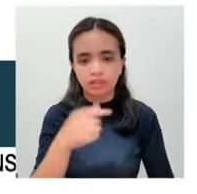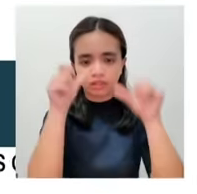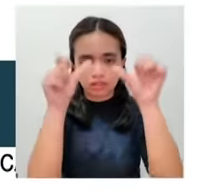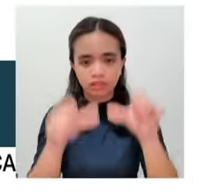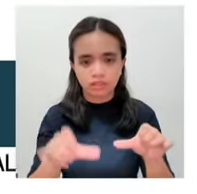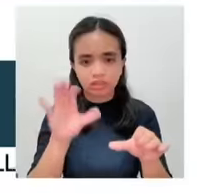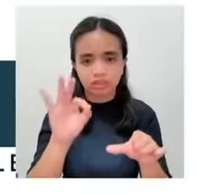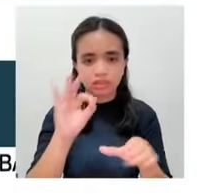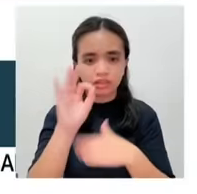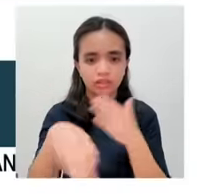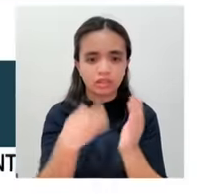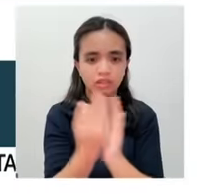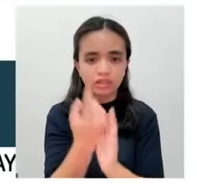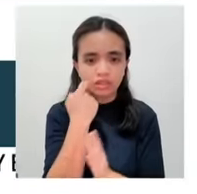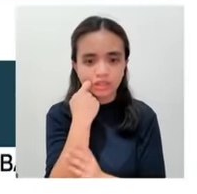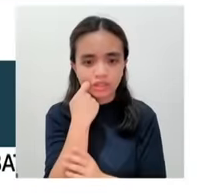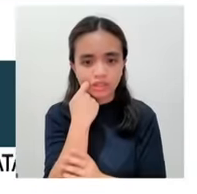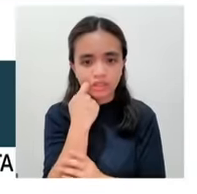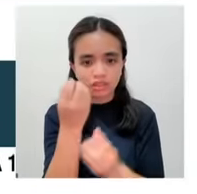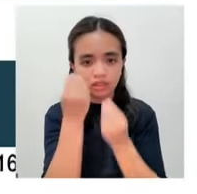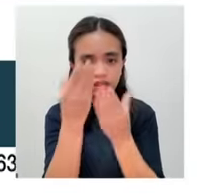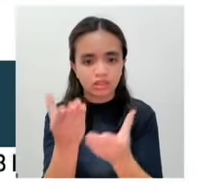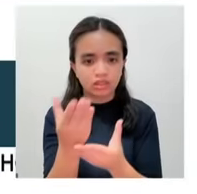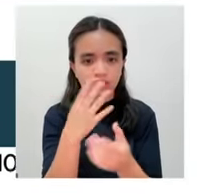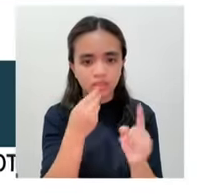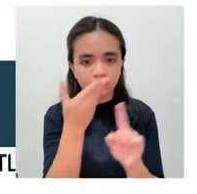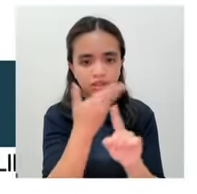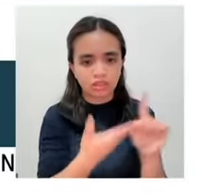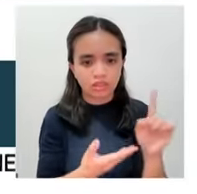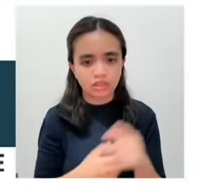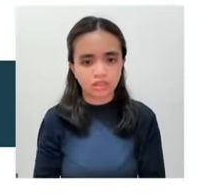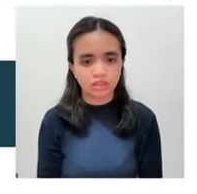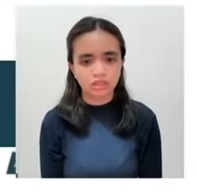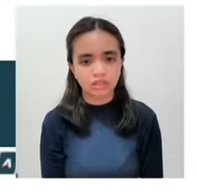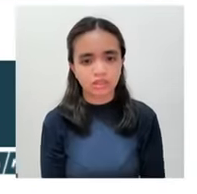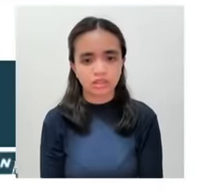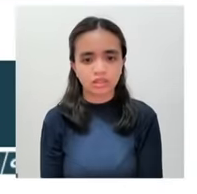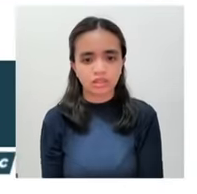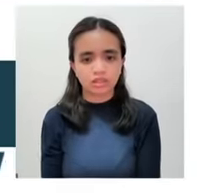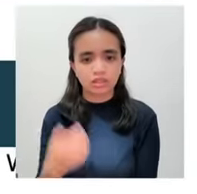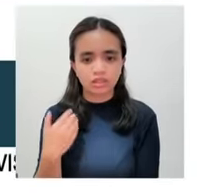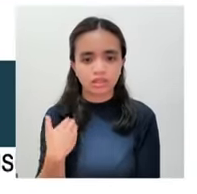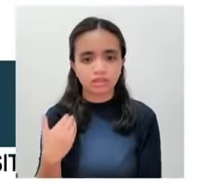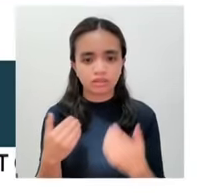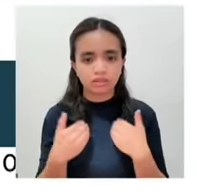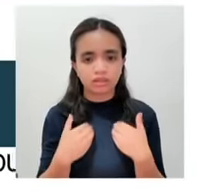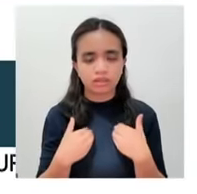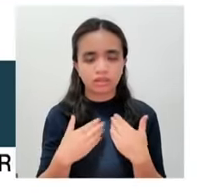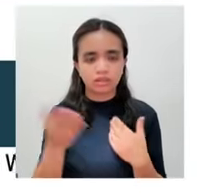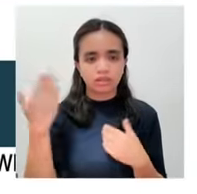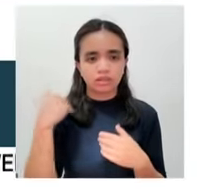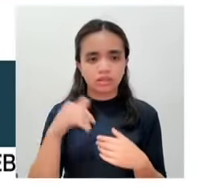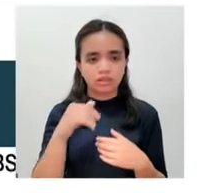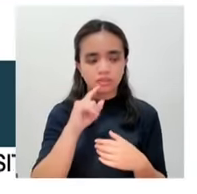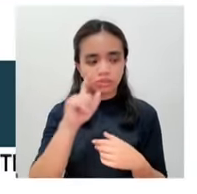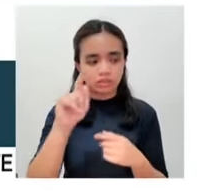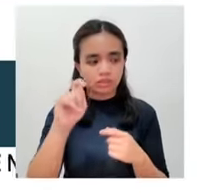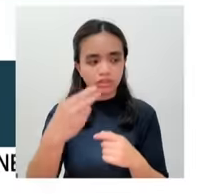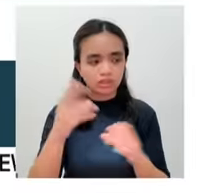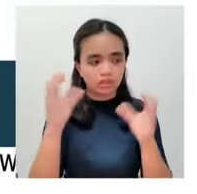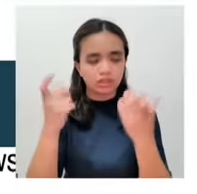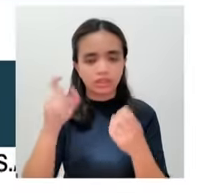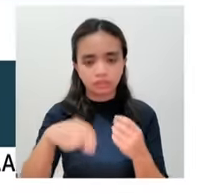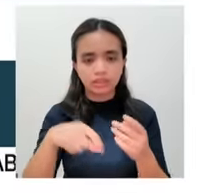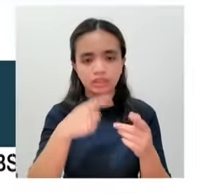9 hours ago. This gives you an idea of who she was. Mm. We had a good talk last Thursday, and I was supposed to see you last night.